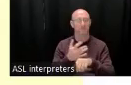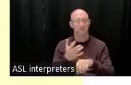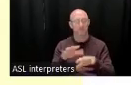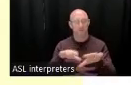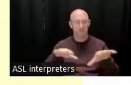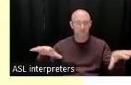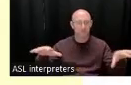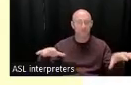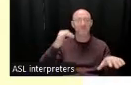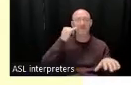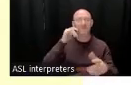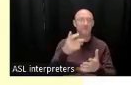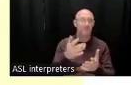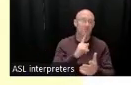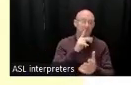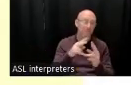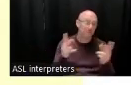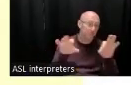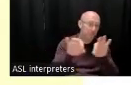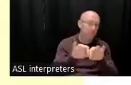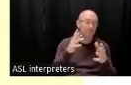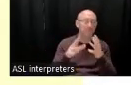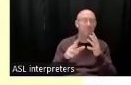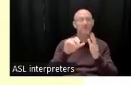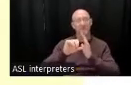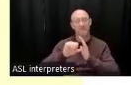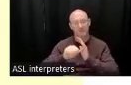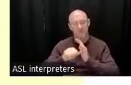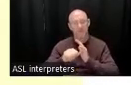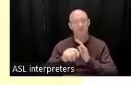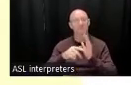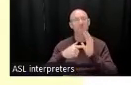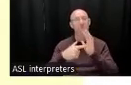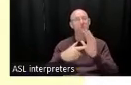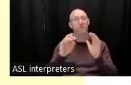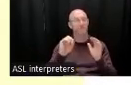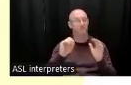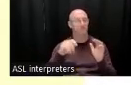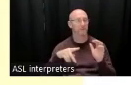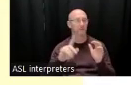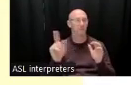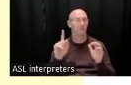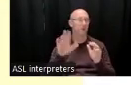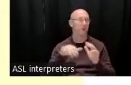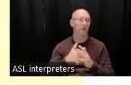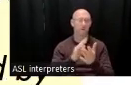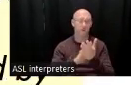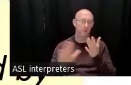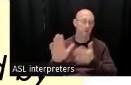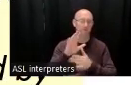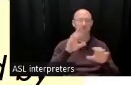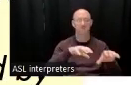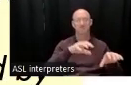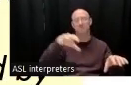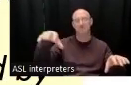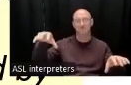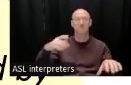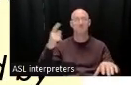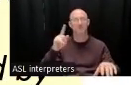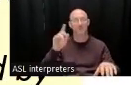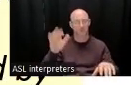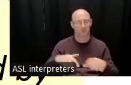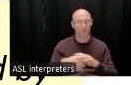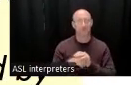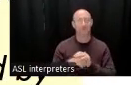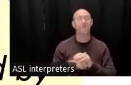that was especially important, we might want to emphasize this by showing a map where all of the colleges are located. So there's something like that.